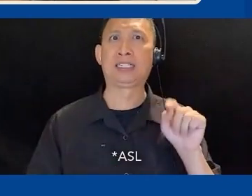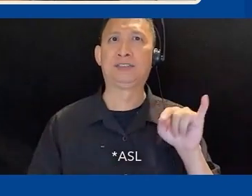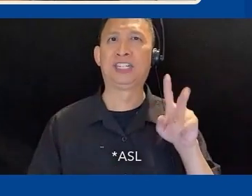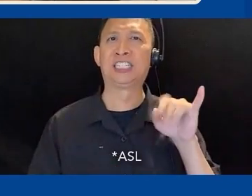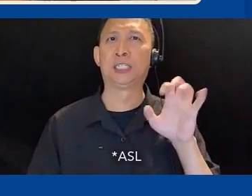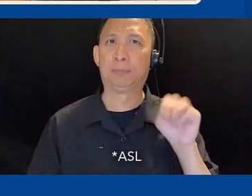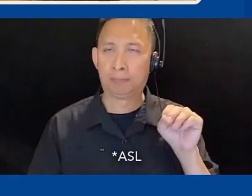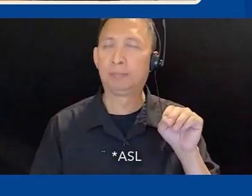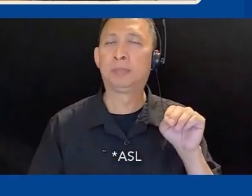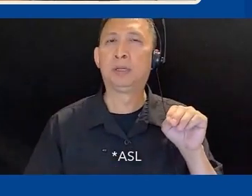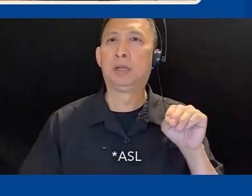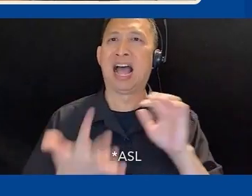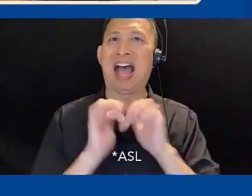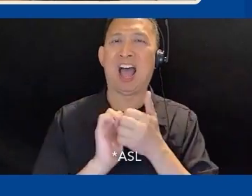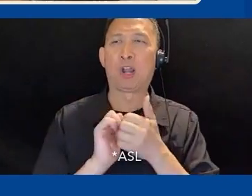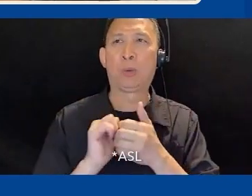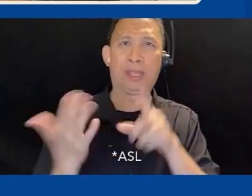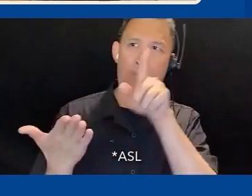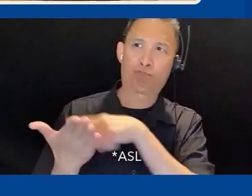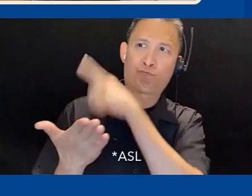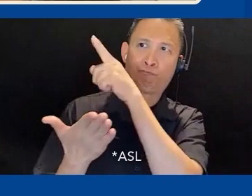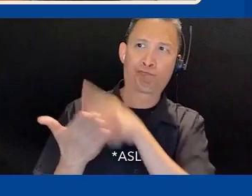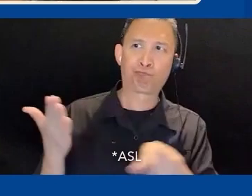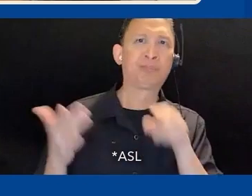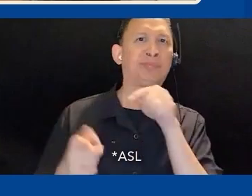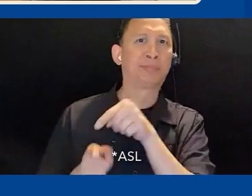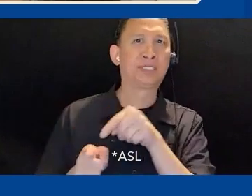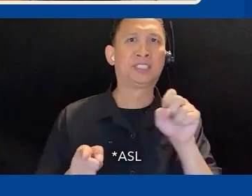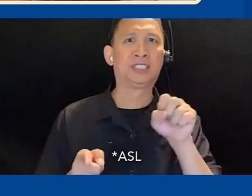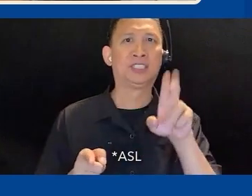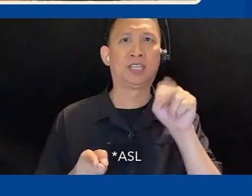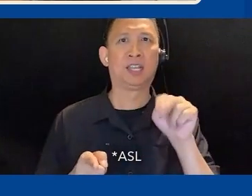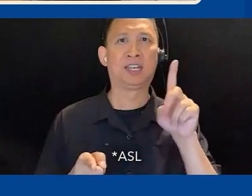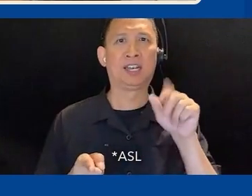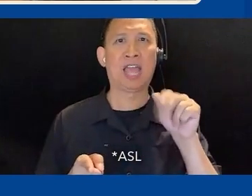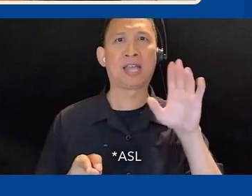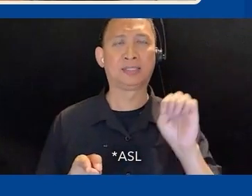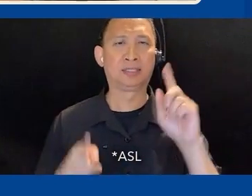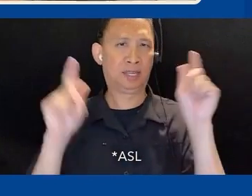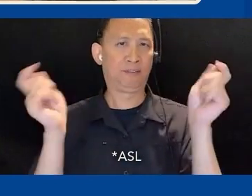Sundance 2022 and turn it into actionable change?